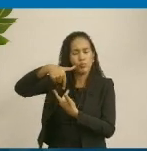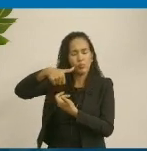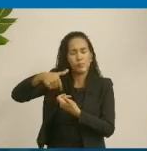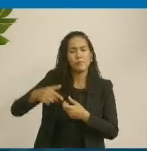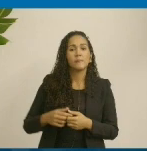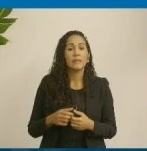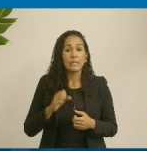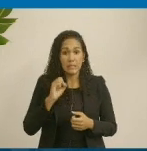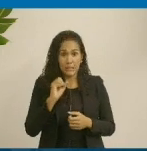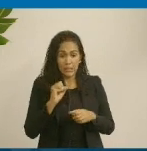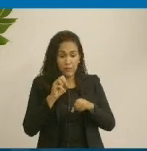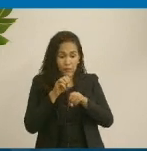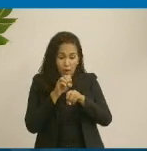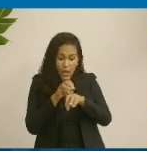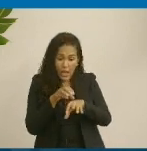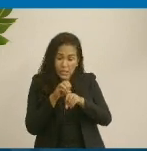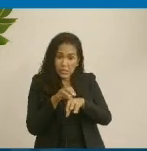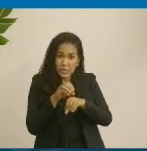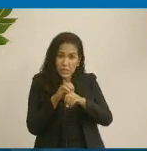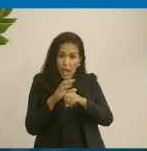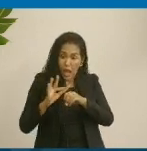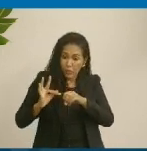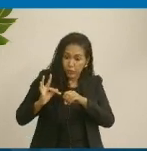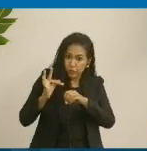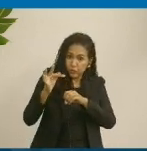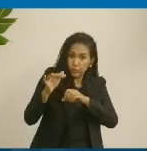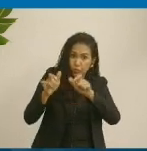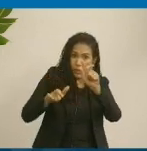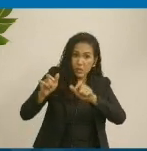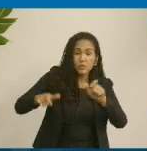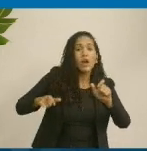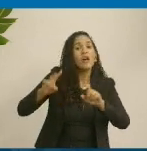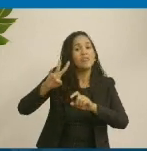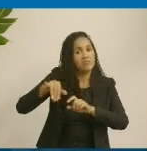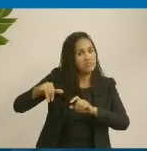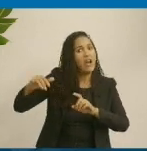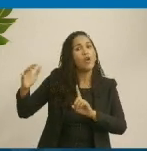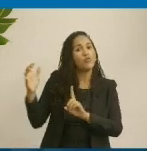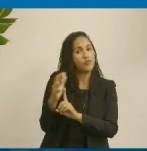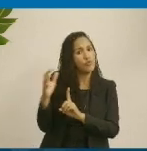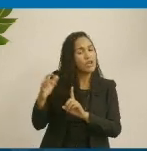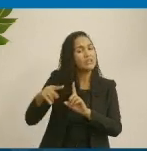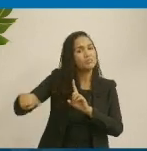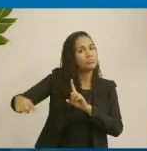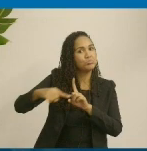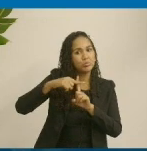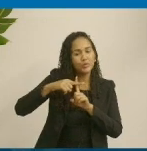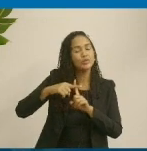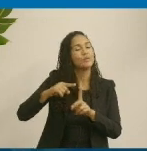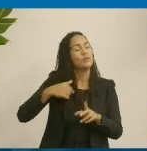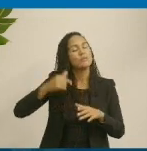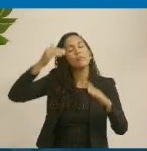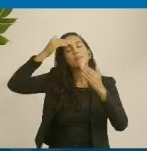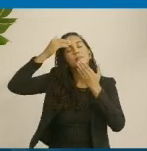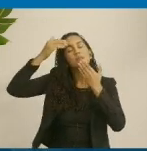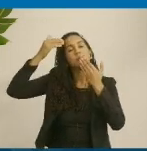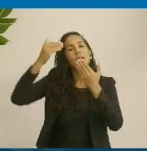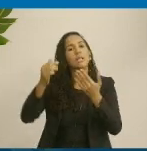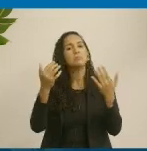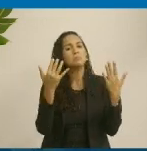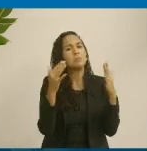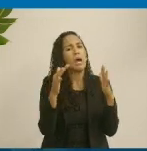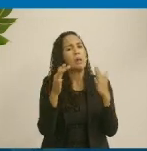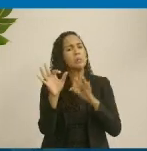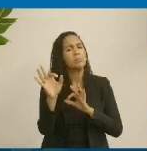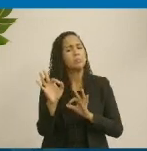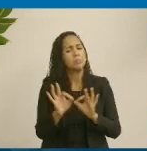impact. Thank you so much and congratulations. I appreciate it to be part of it and listen to your presentation. And